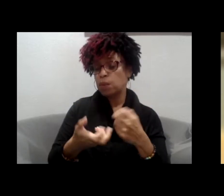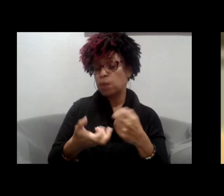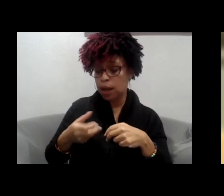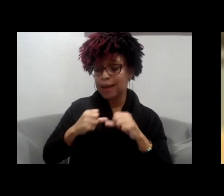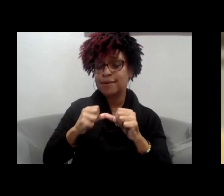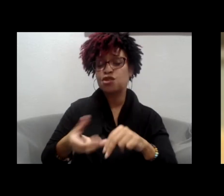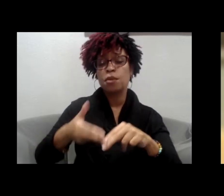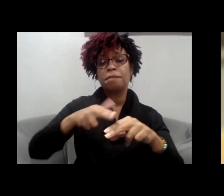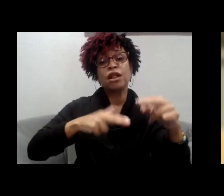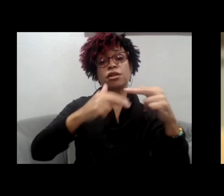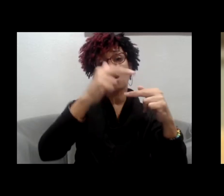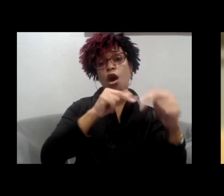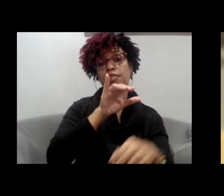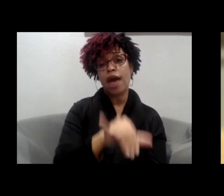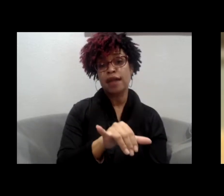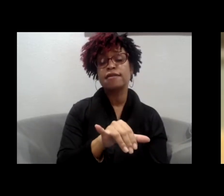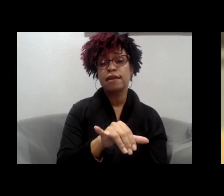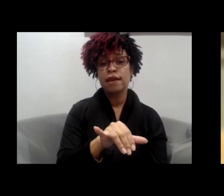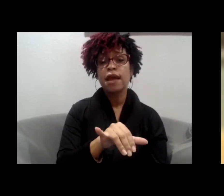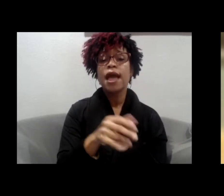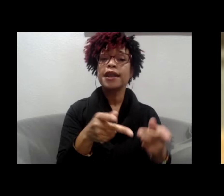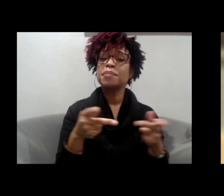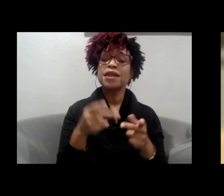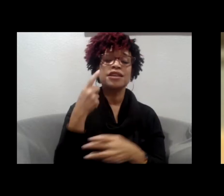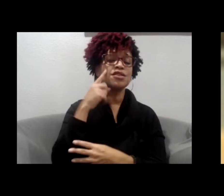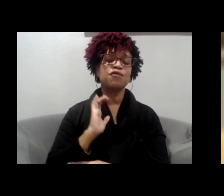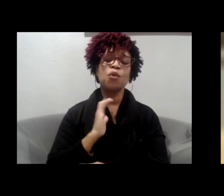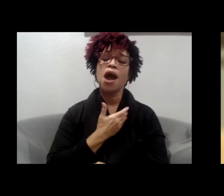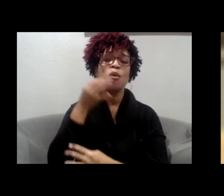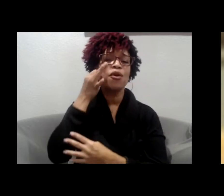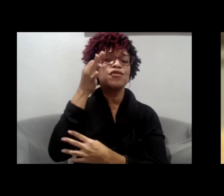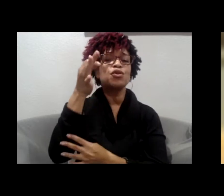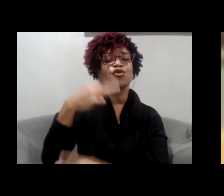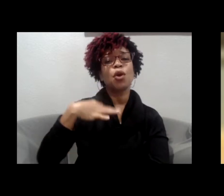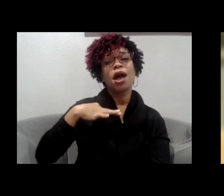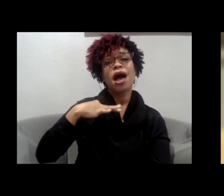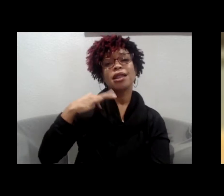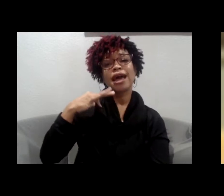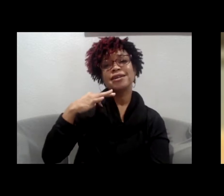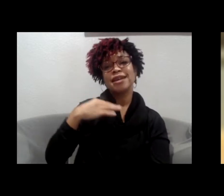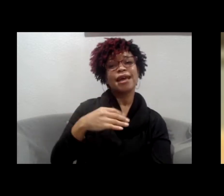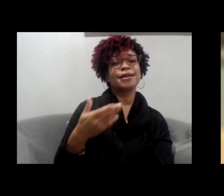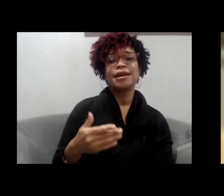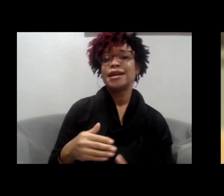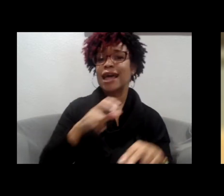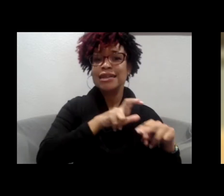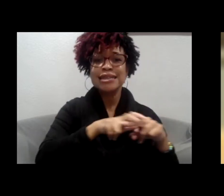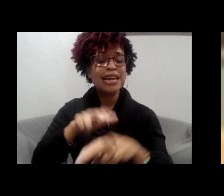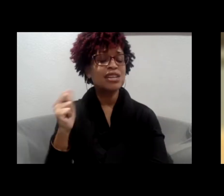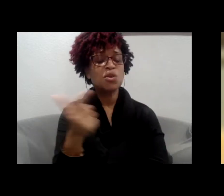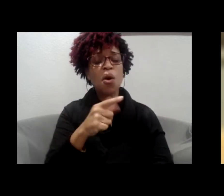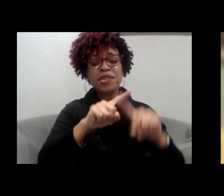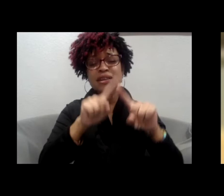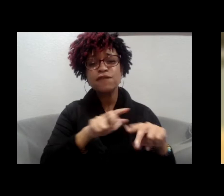and to really build a bench for our future elected assembly seats, Senate seats, congressional seats,